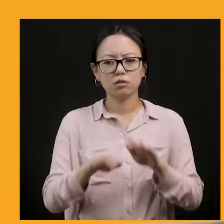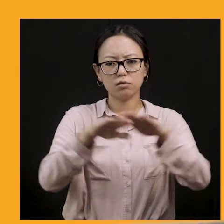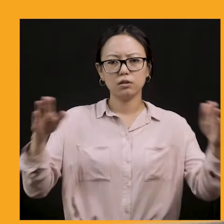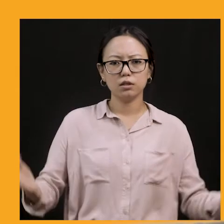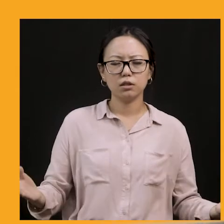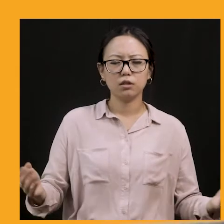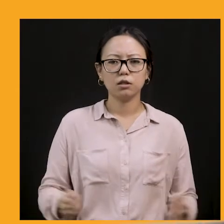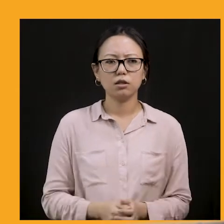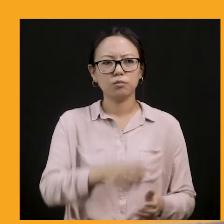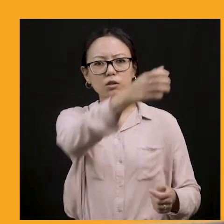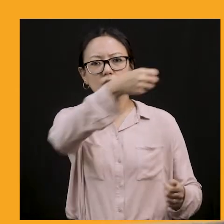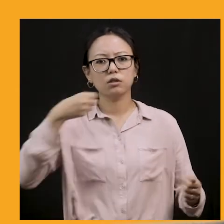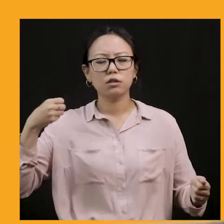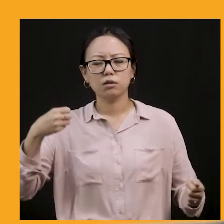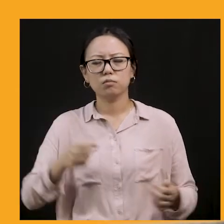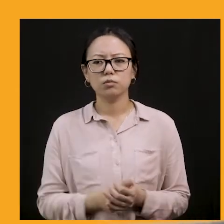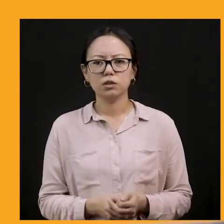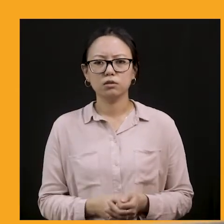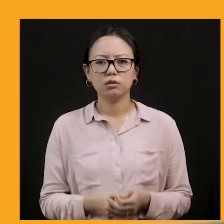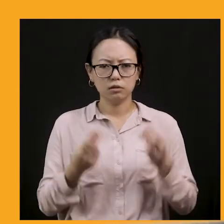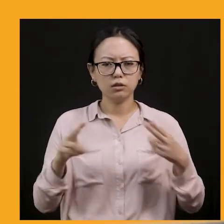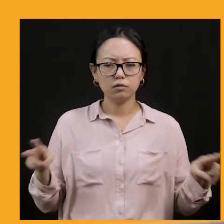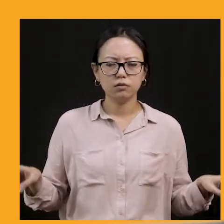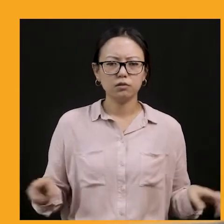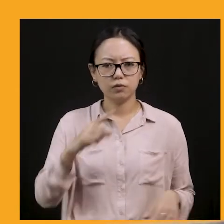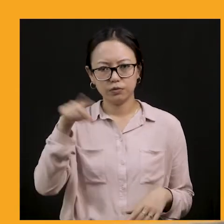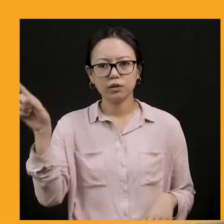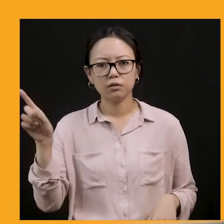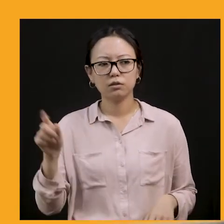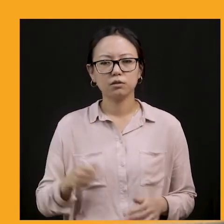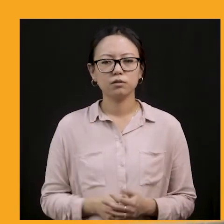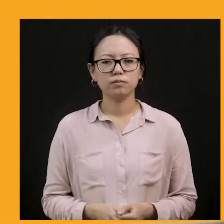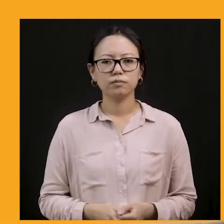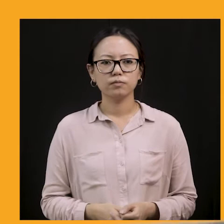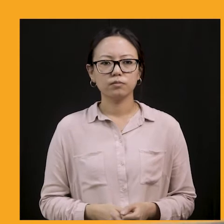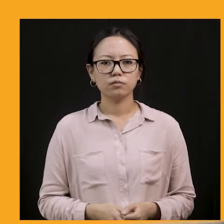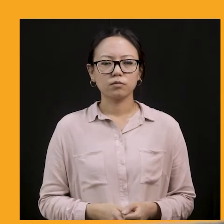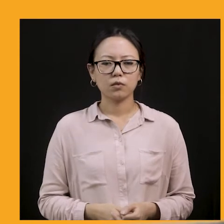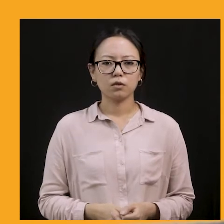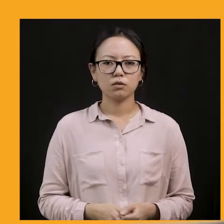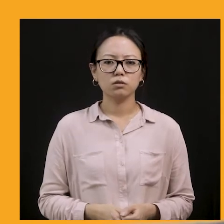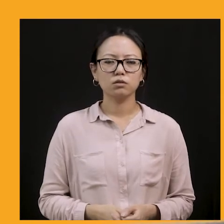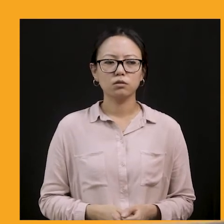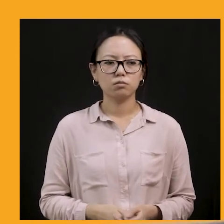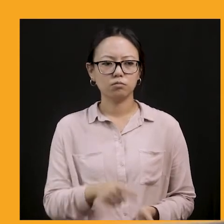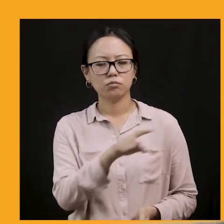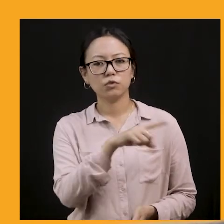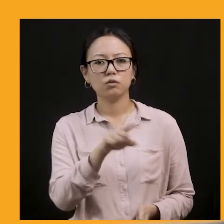chair, the smaller table or big table, right, students? So these are